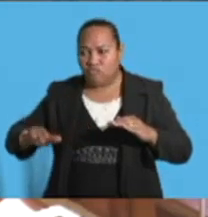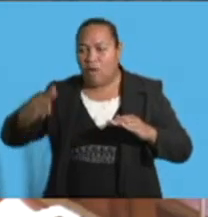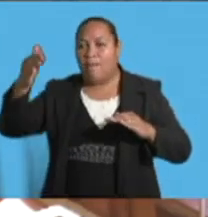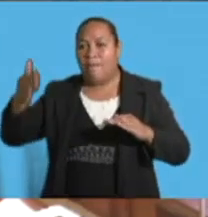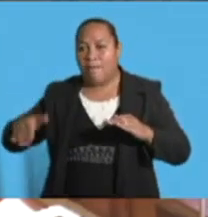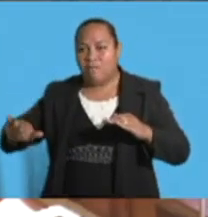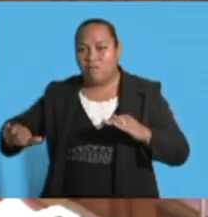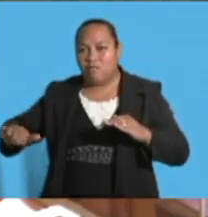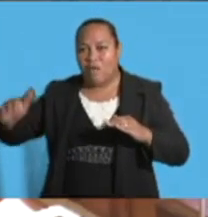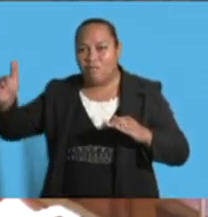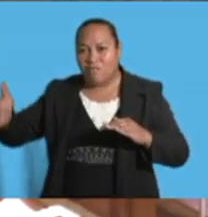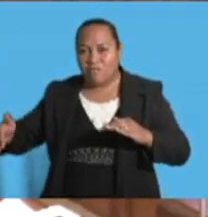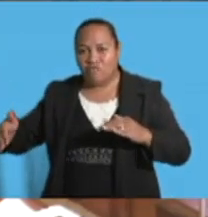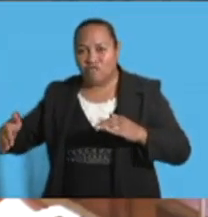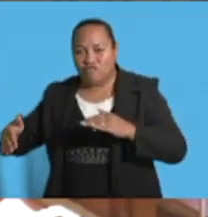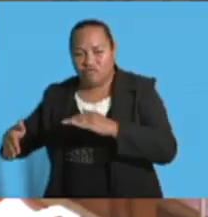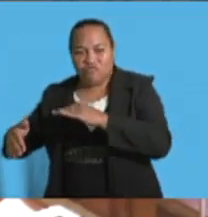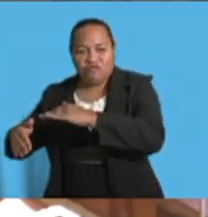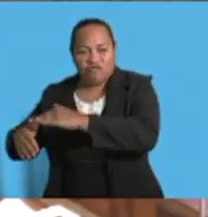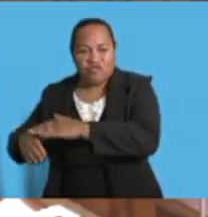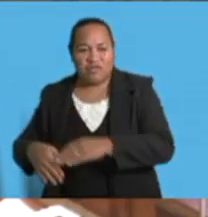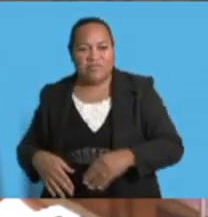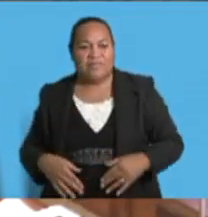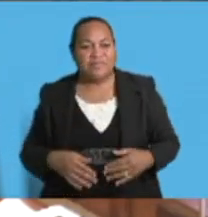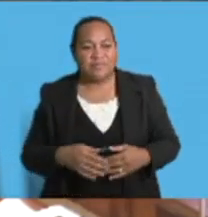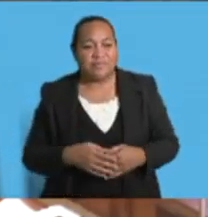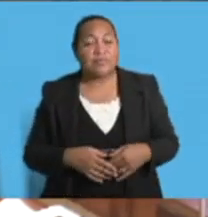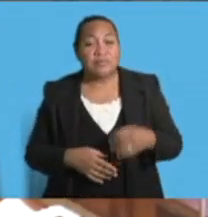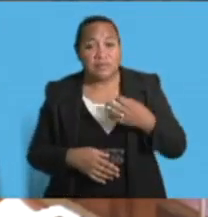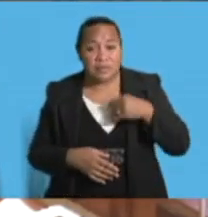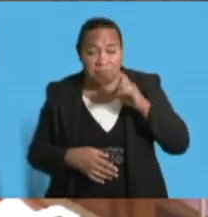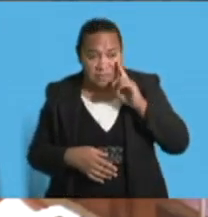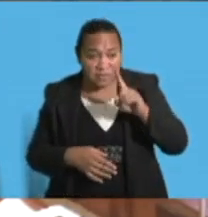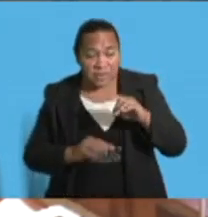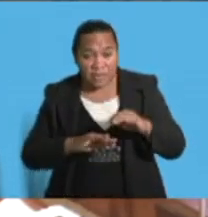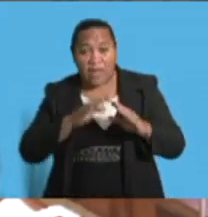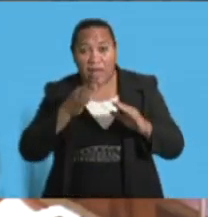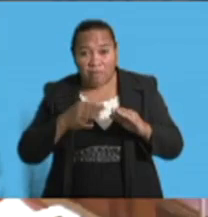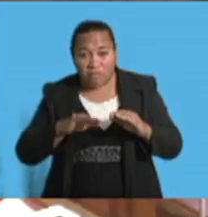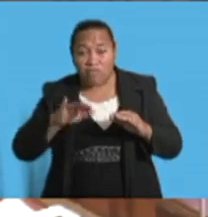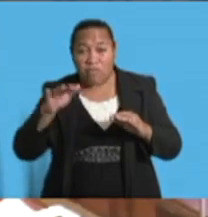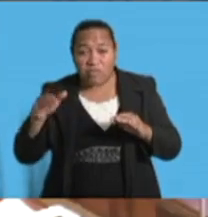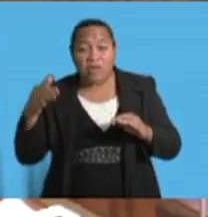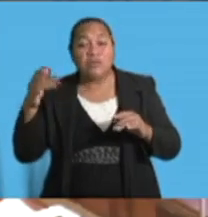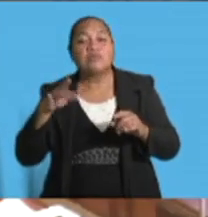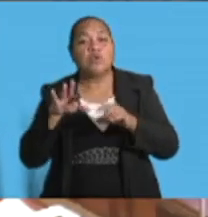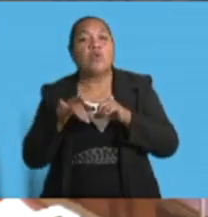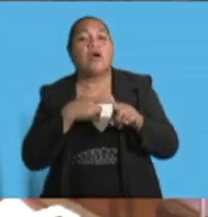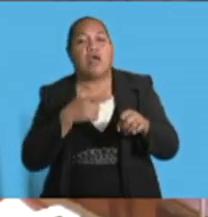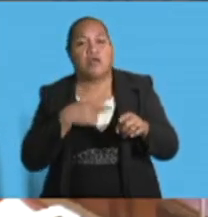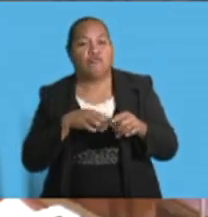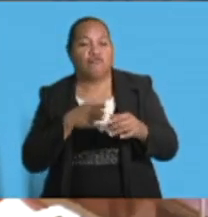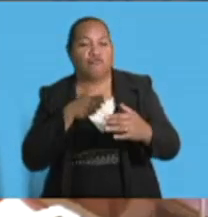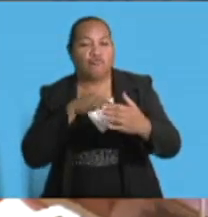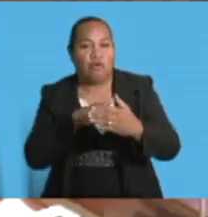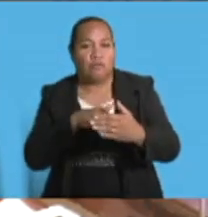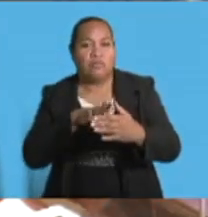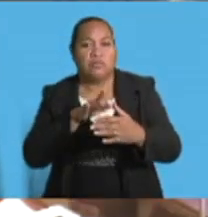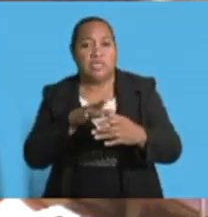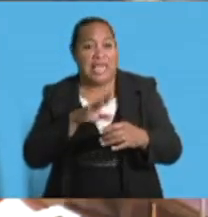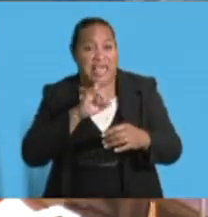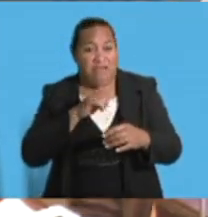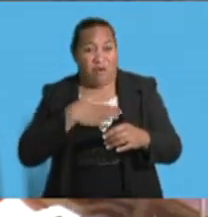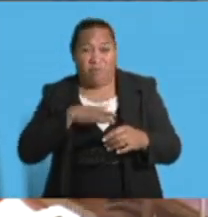when I see the opposition members, I don't see 18 people. I see 18 road humps on the road of Fiji's progress. Every time Fiji gains